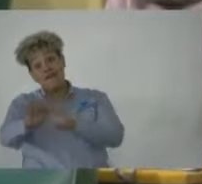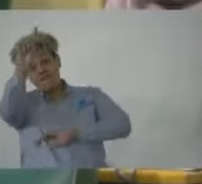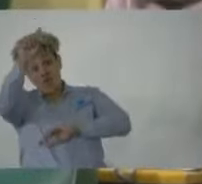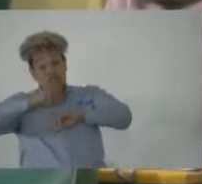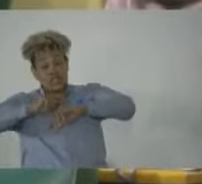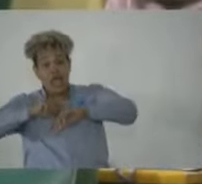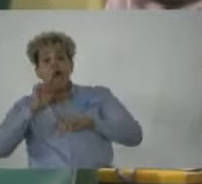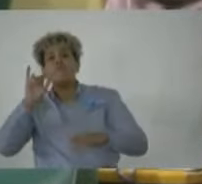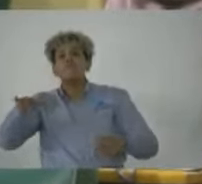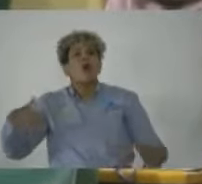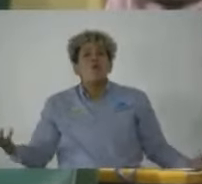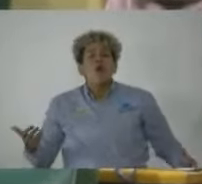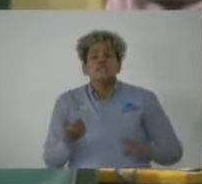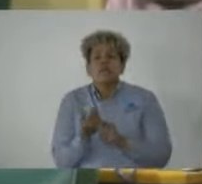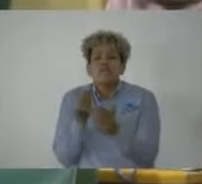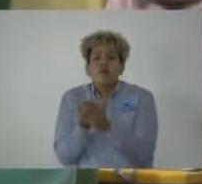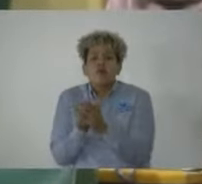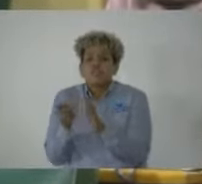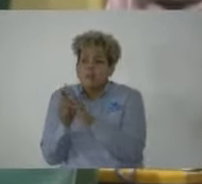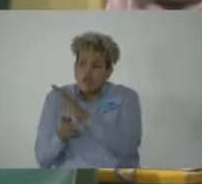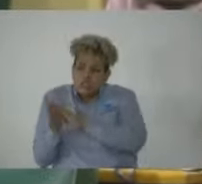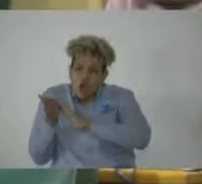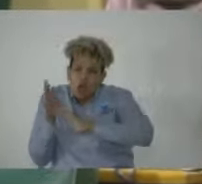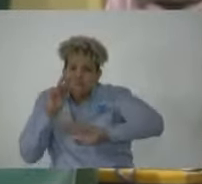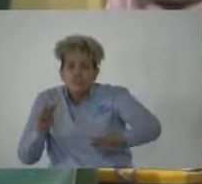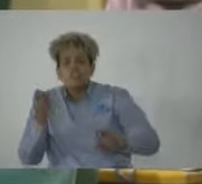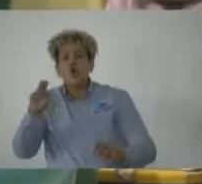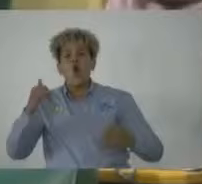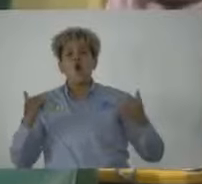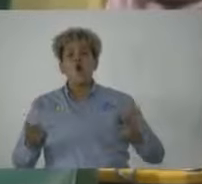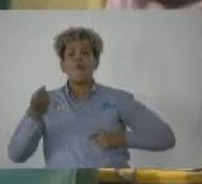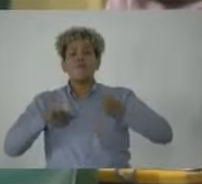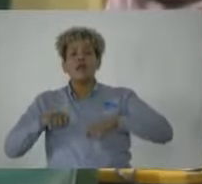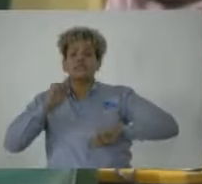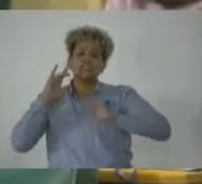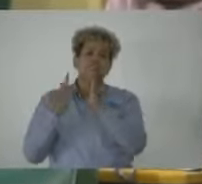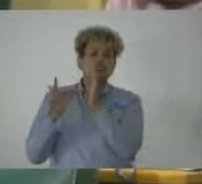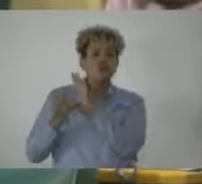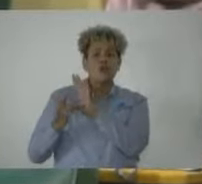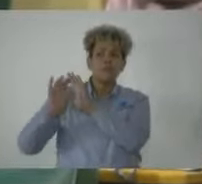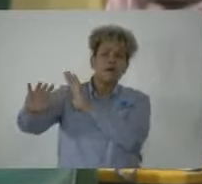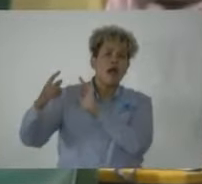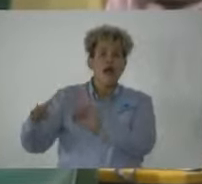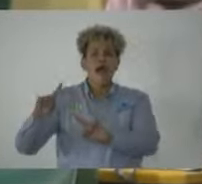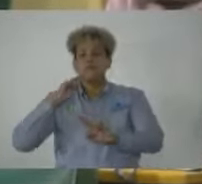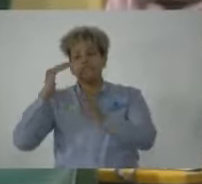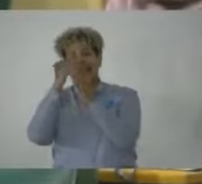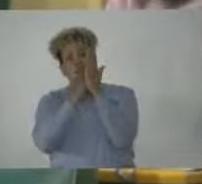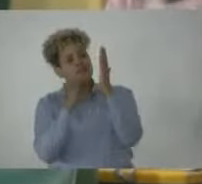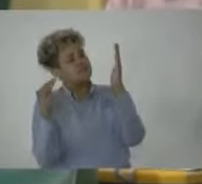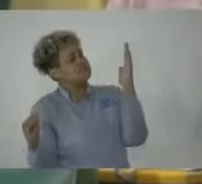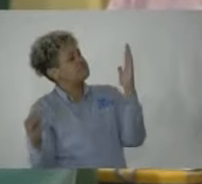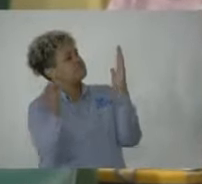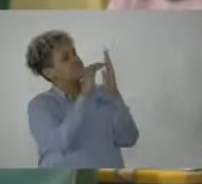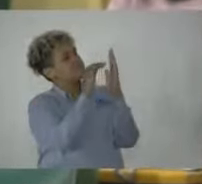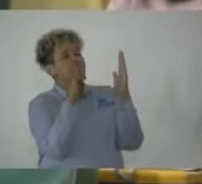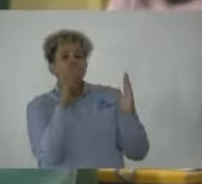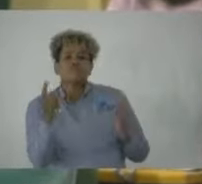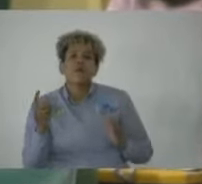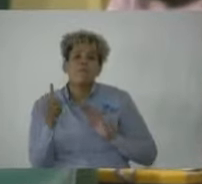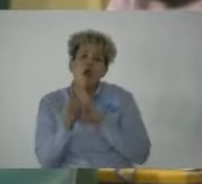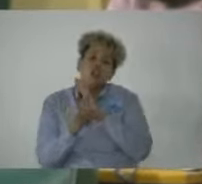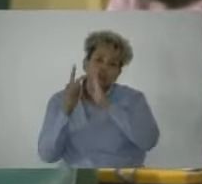that that monetary policy operations or modernization of the central bank is listed as an agreed policy